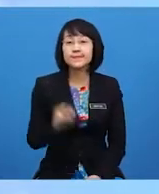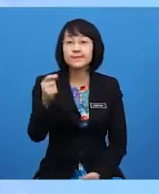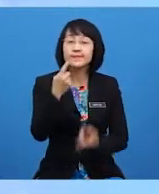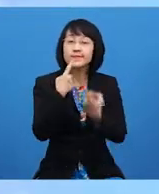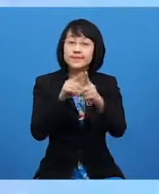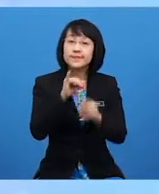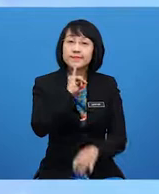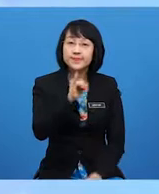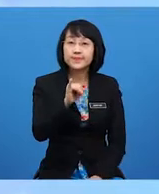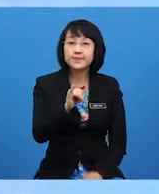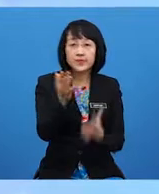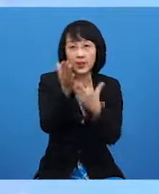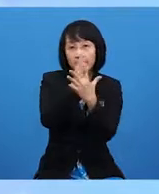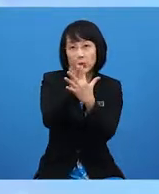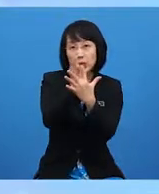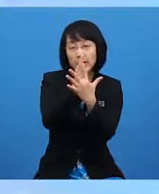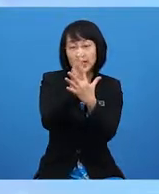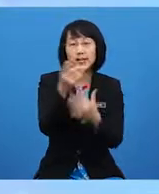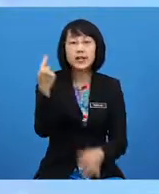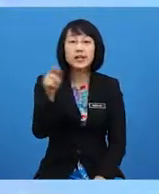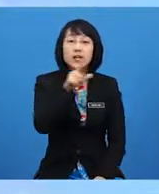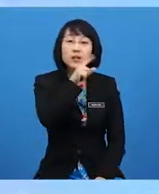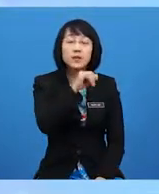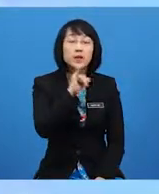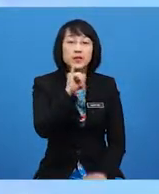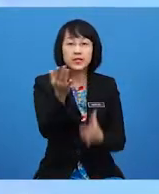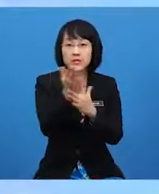Next one. The cat is the box.